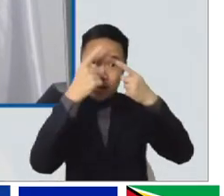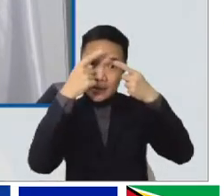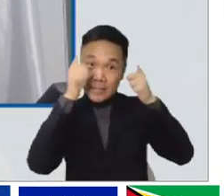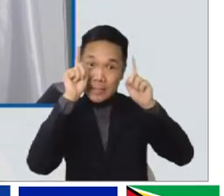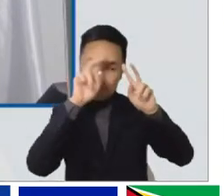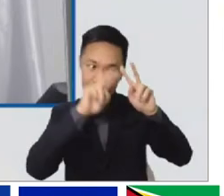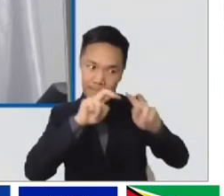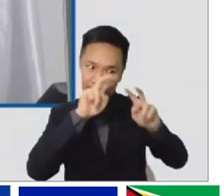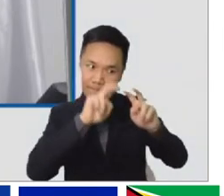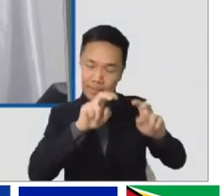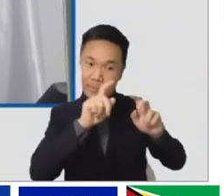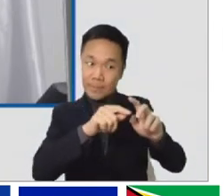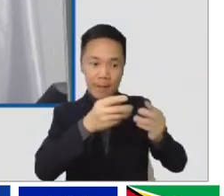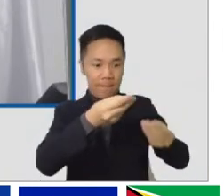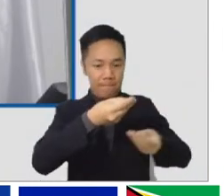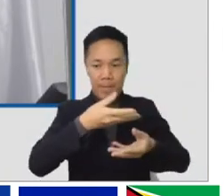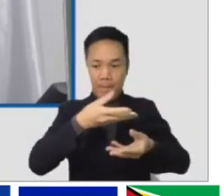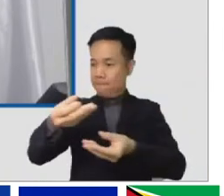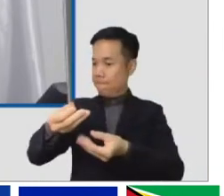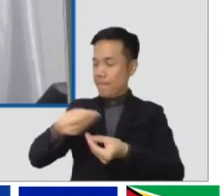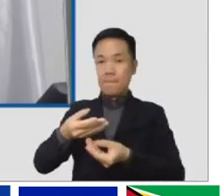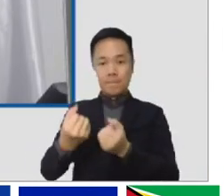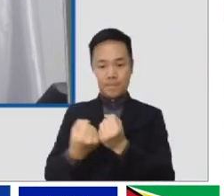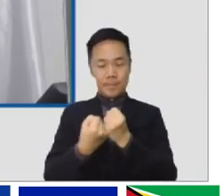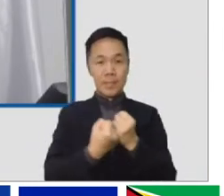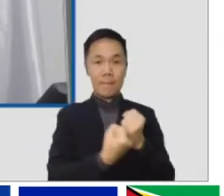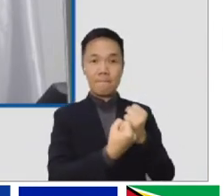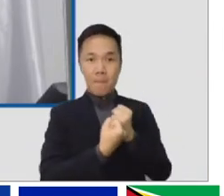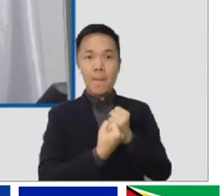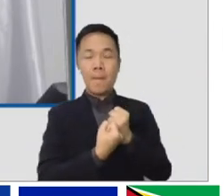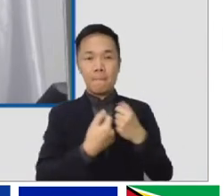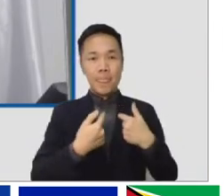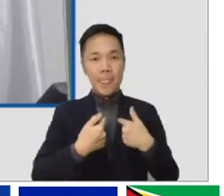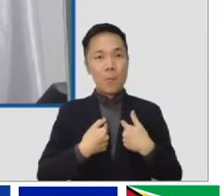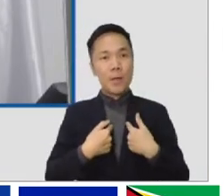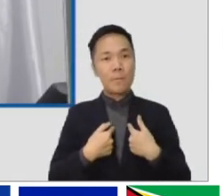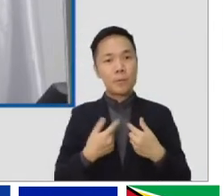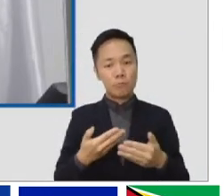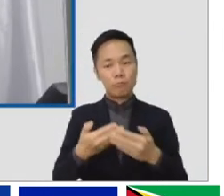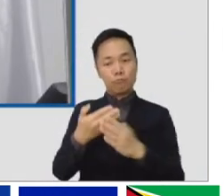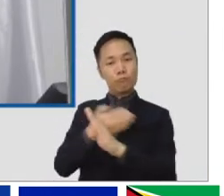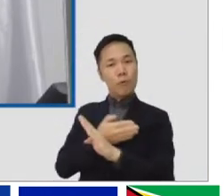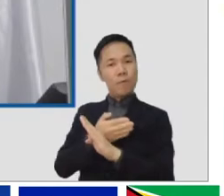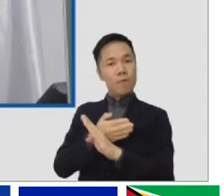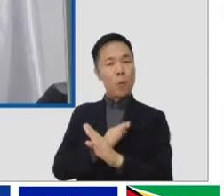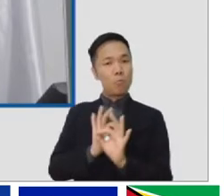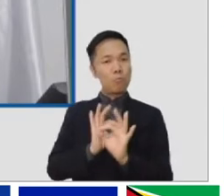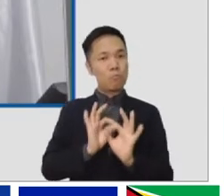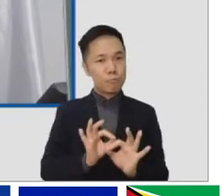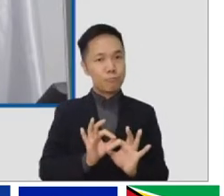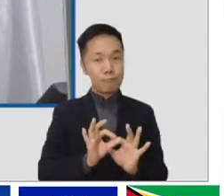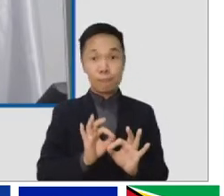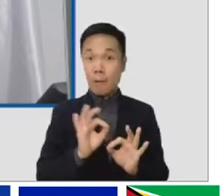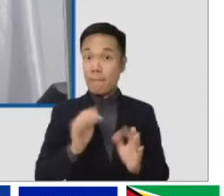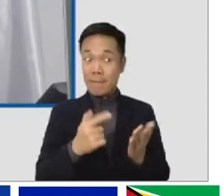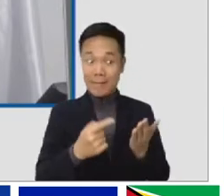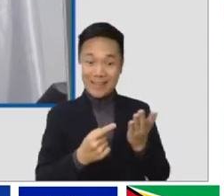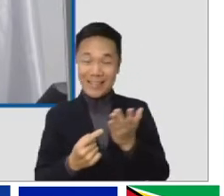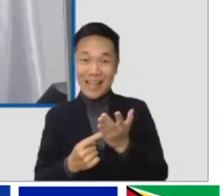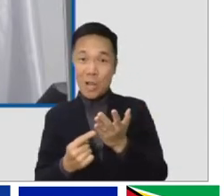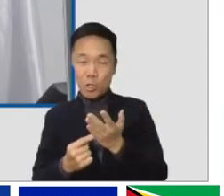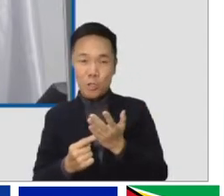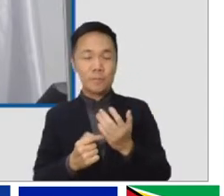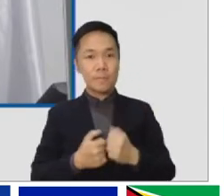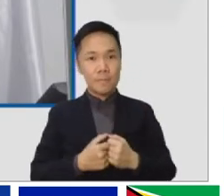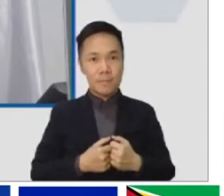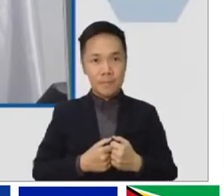respond to hazards. This is an innovation and technology job that should be